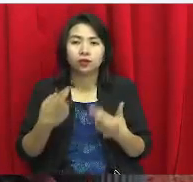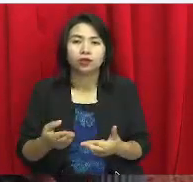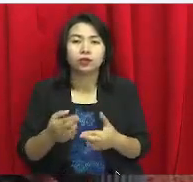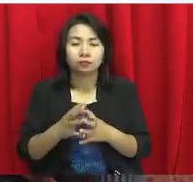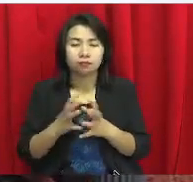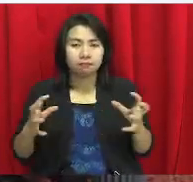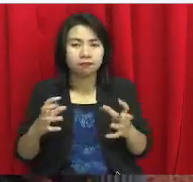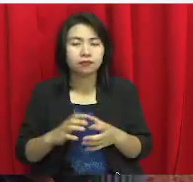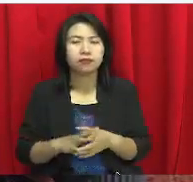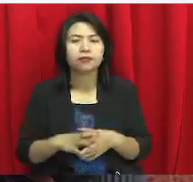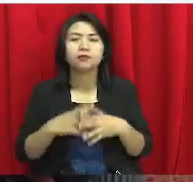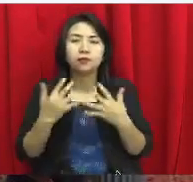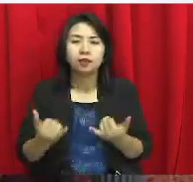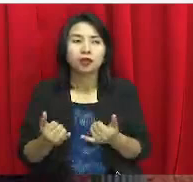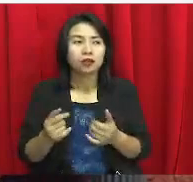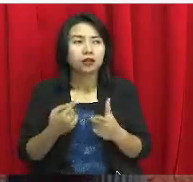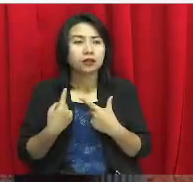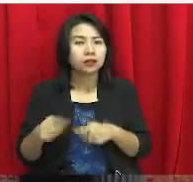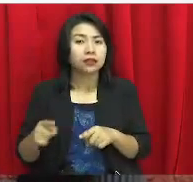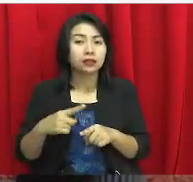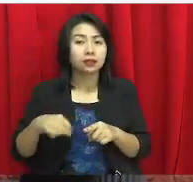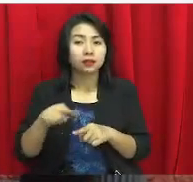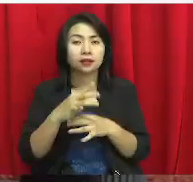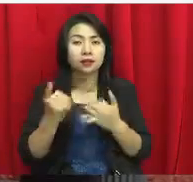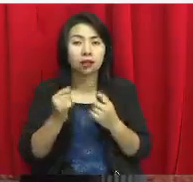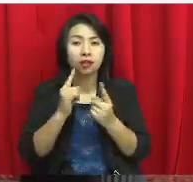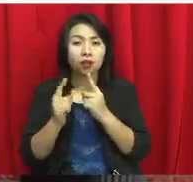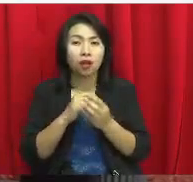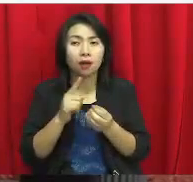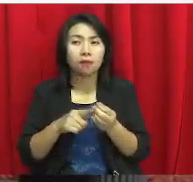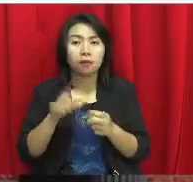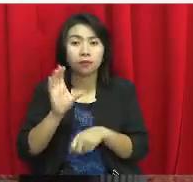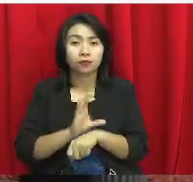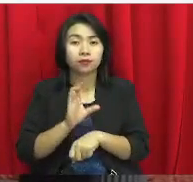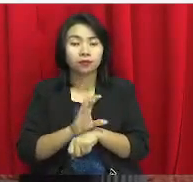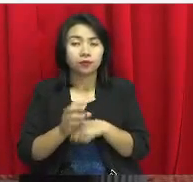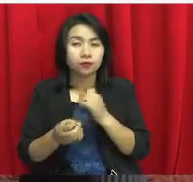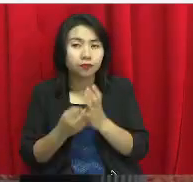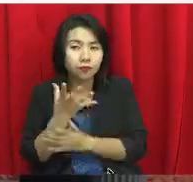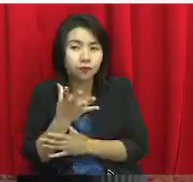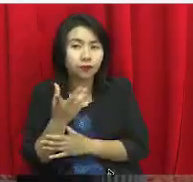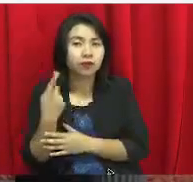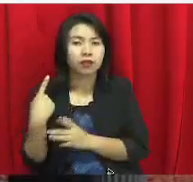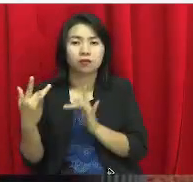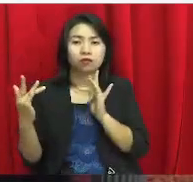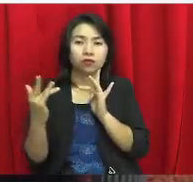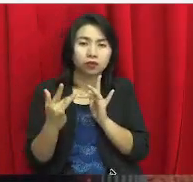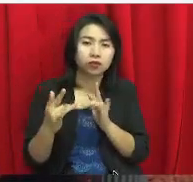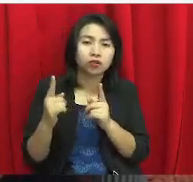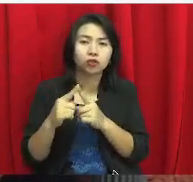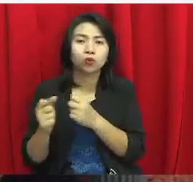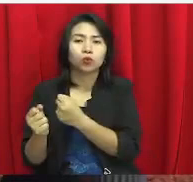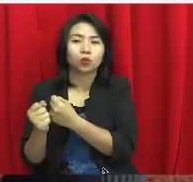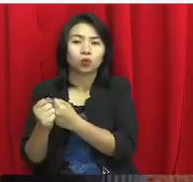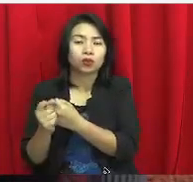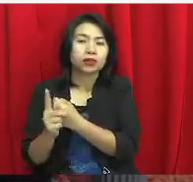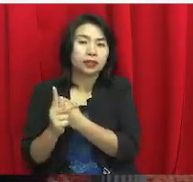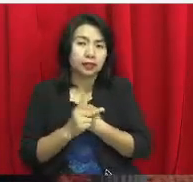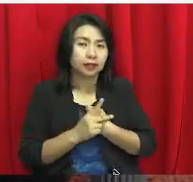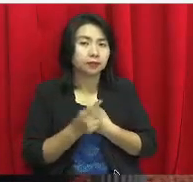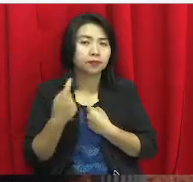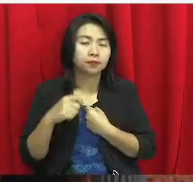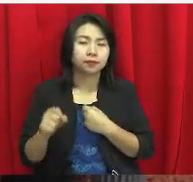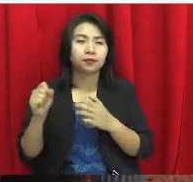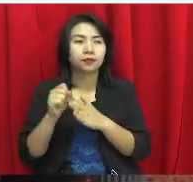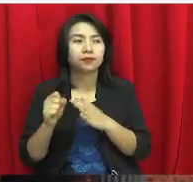kapatid, since that we are talking about our church growth related sa pagki-keep ng standard, maganda yung sinabi